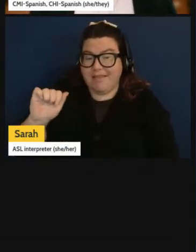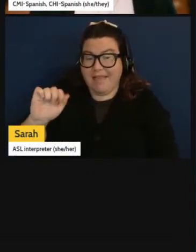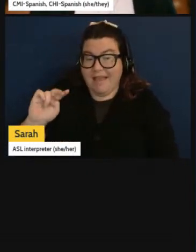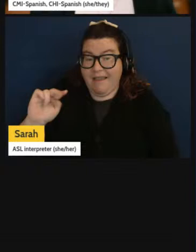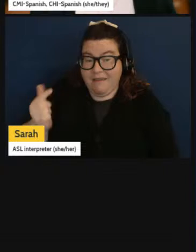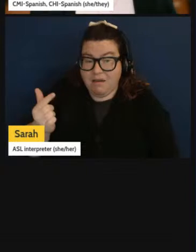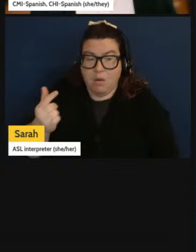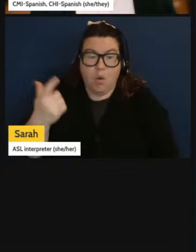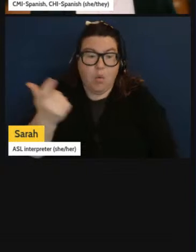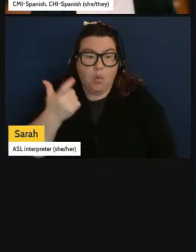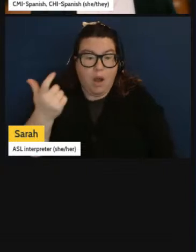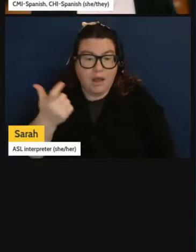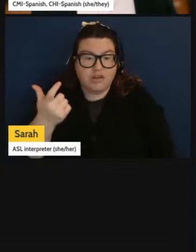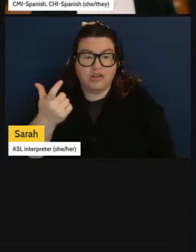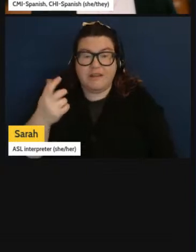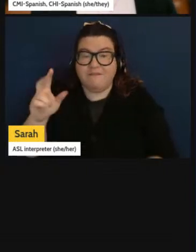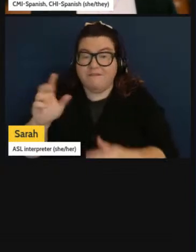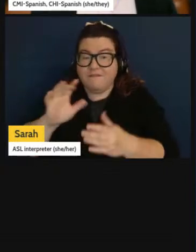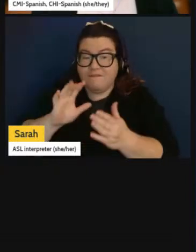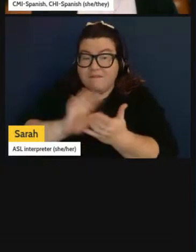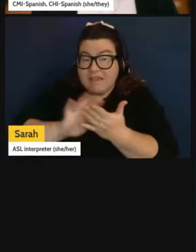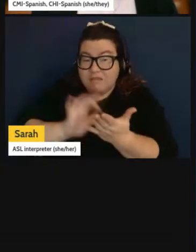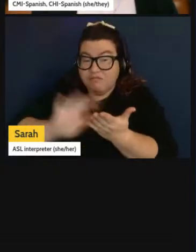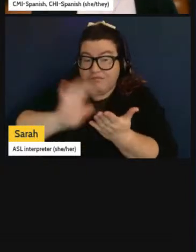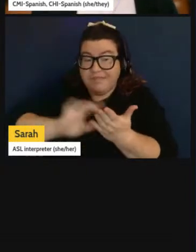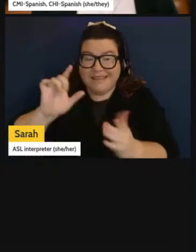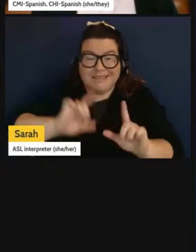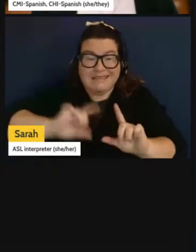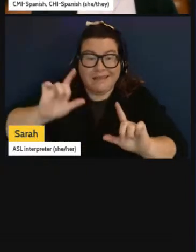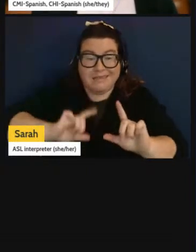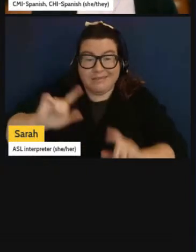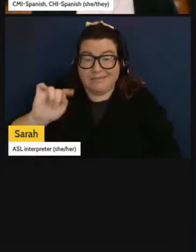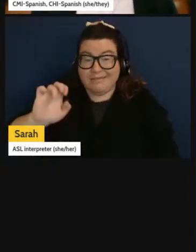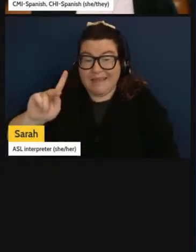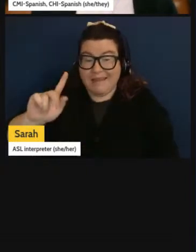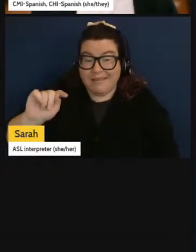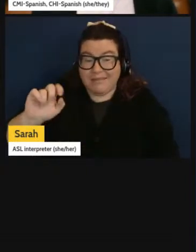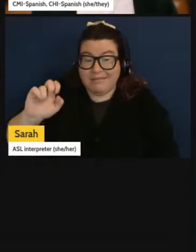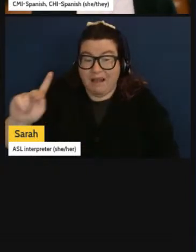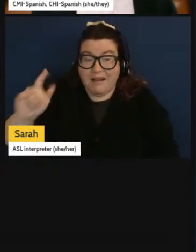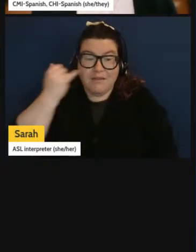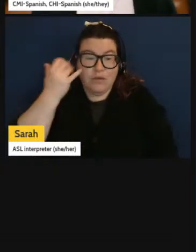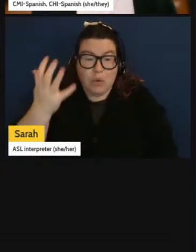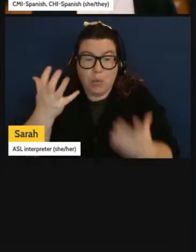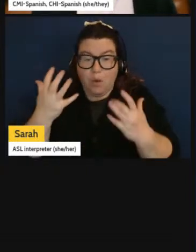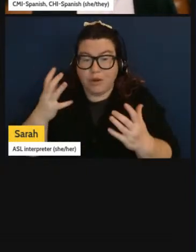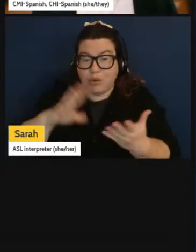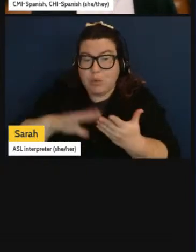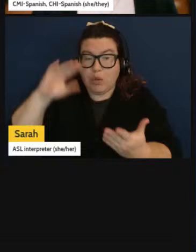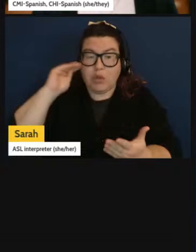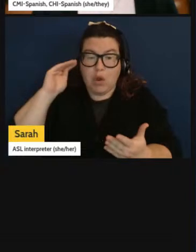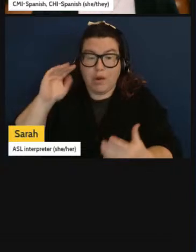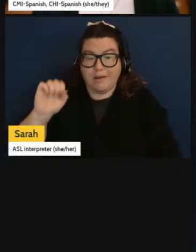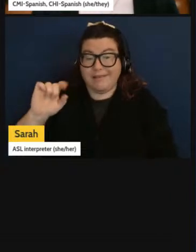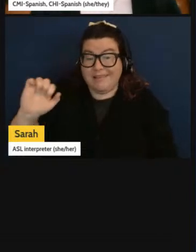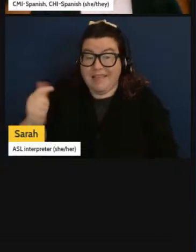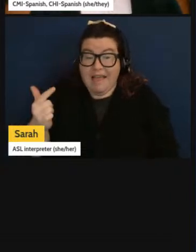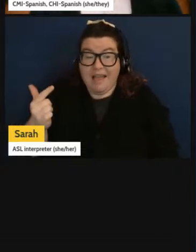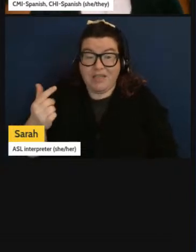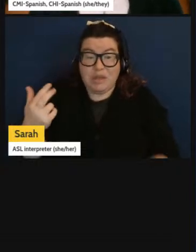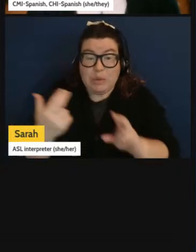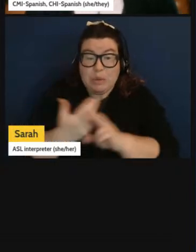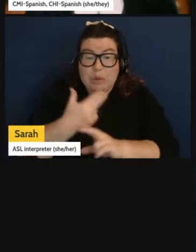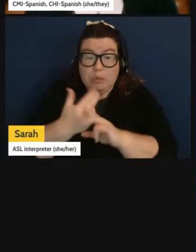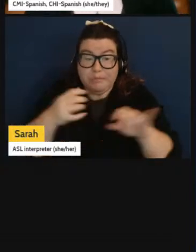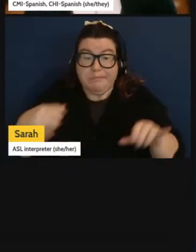watching videos on TikTok too, especially if you want to learn the slang that a lot of teenagers are using. A lot of